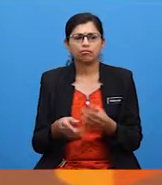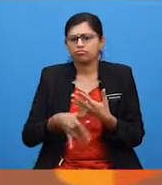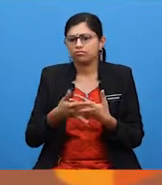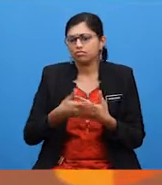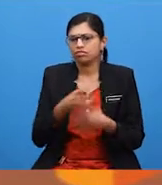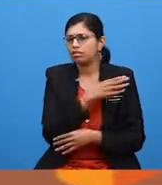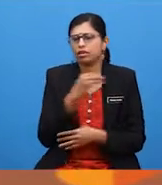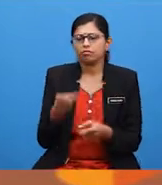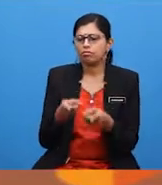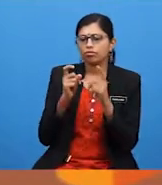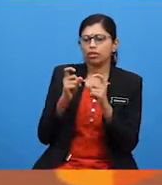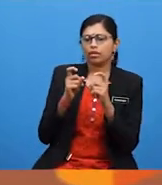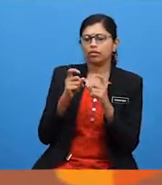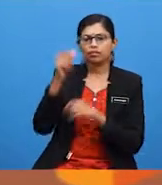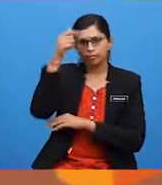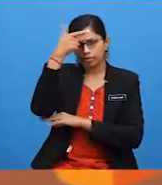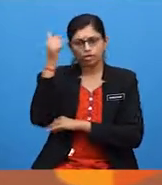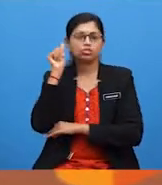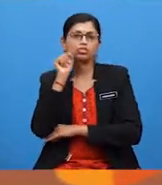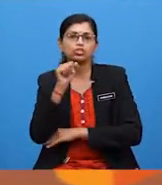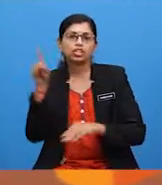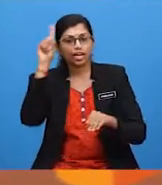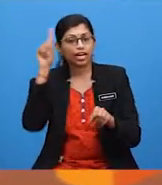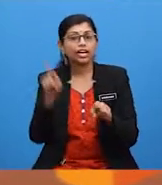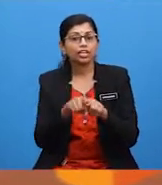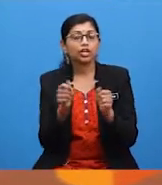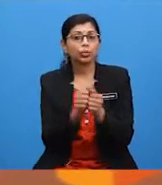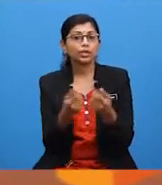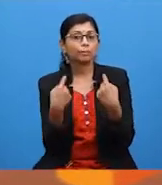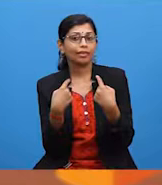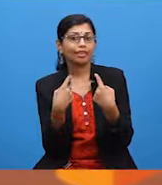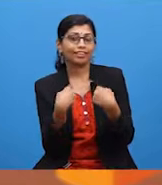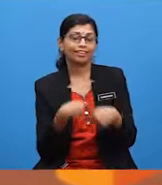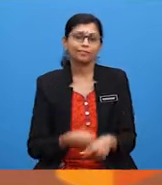And like I said it would, Bella looked gorgeous in that red dress.